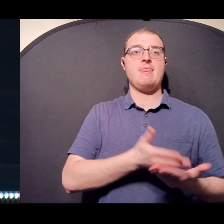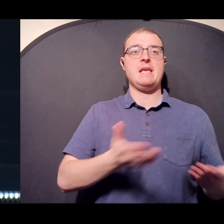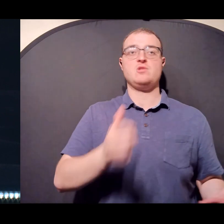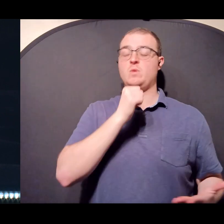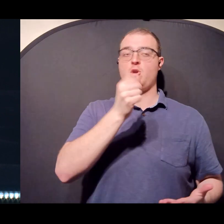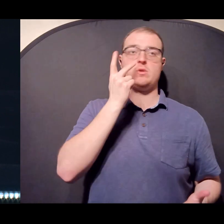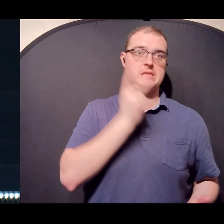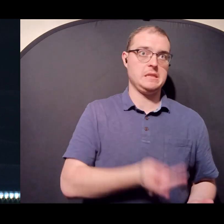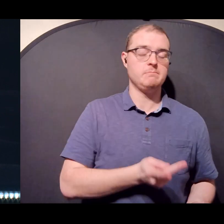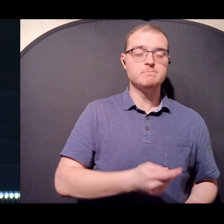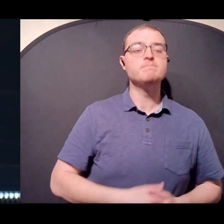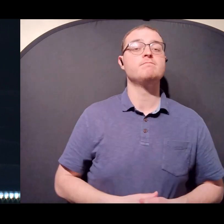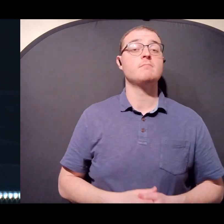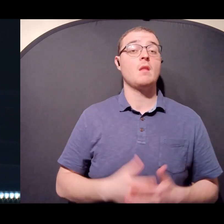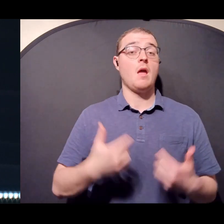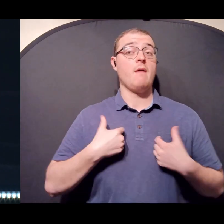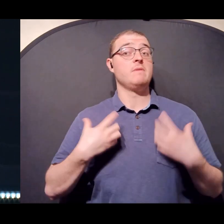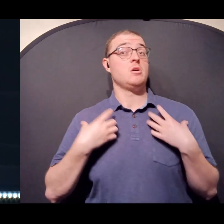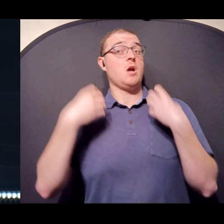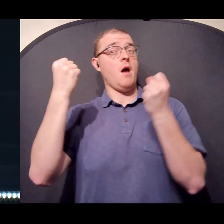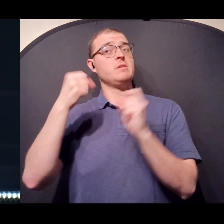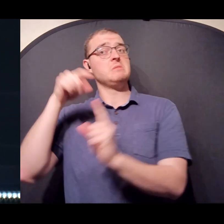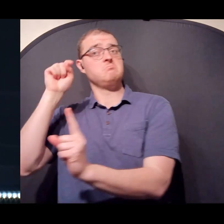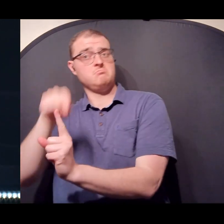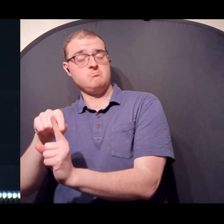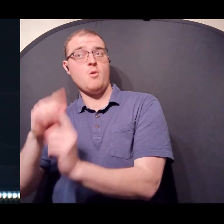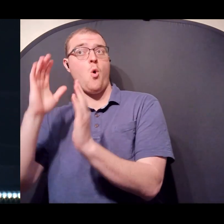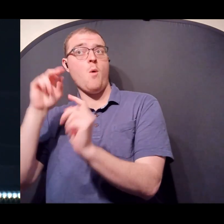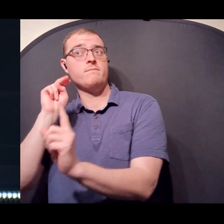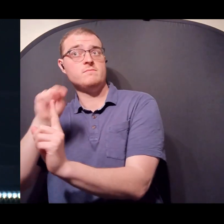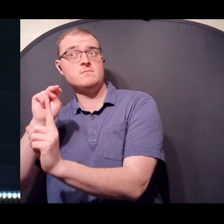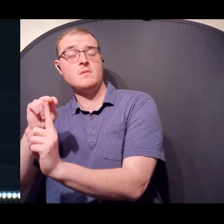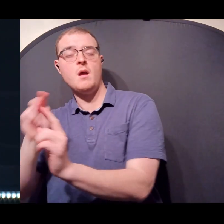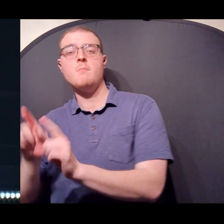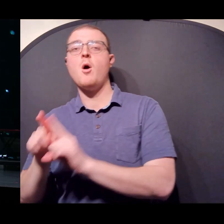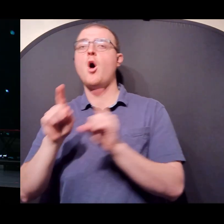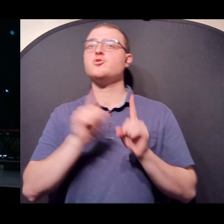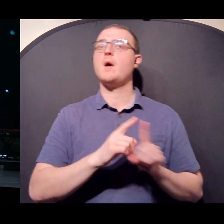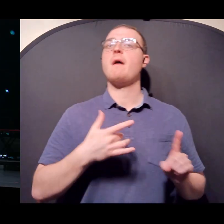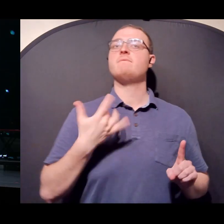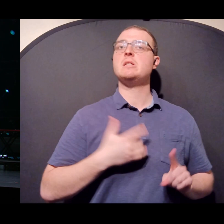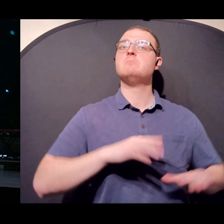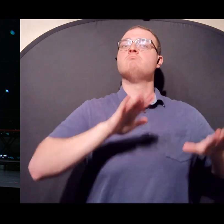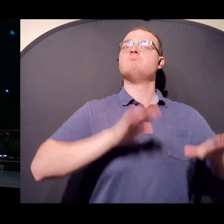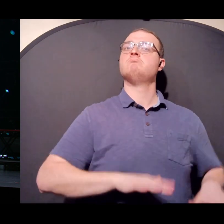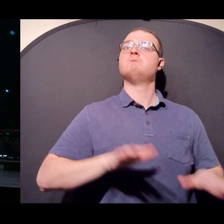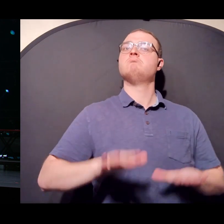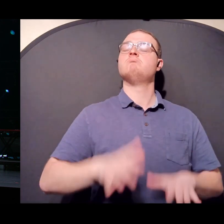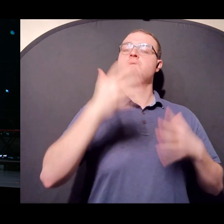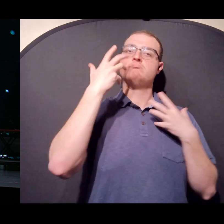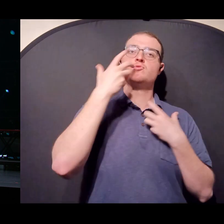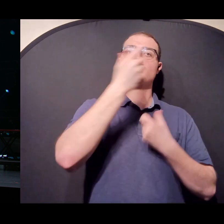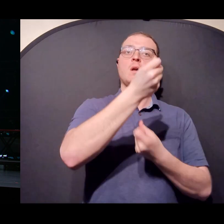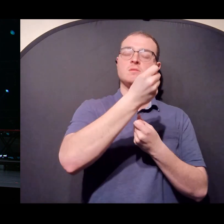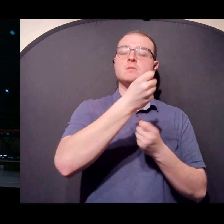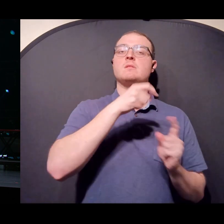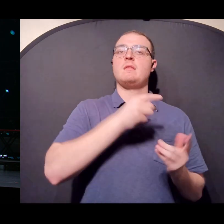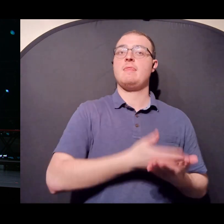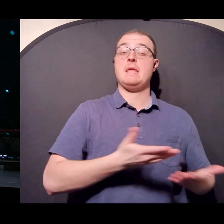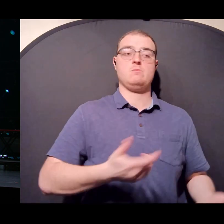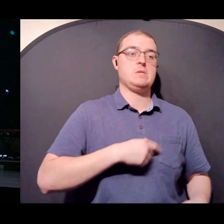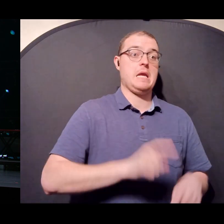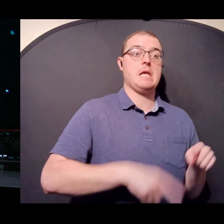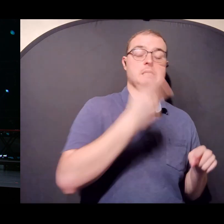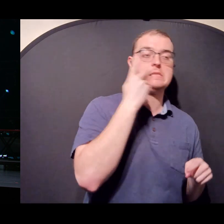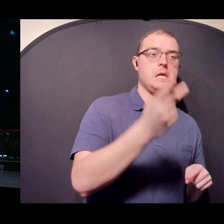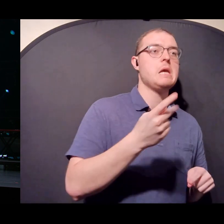again. Faith is confidence. I'm confident in what we hope for, and I have assurance about what we don't see. I'm confident in the